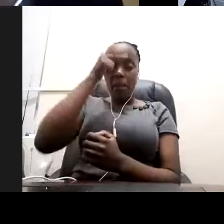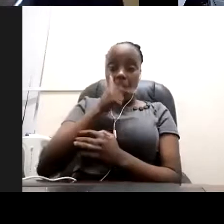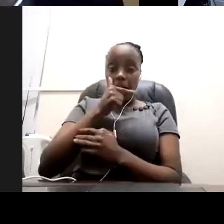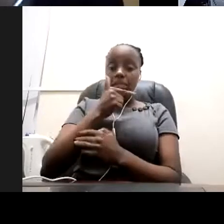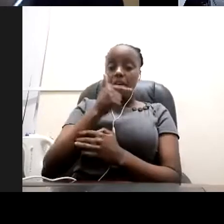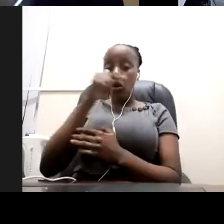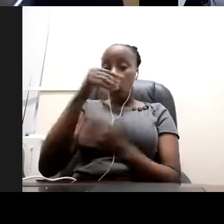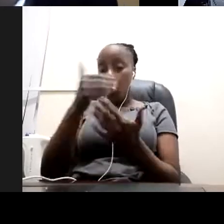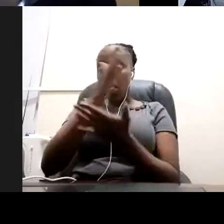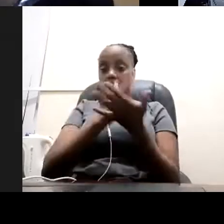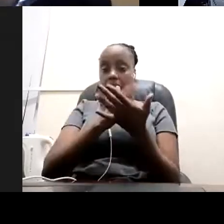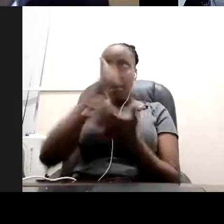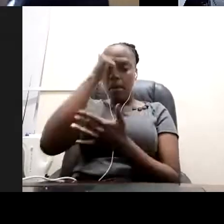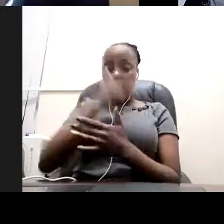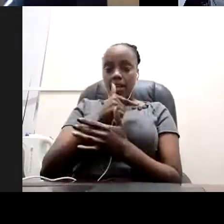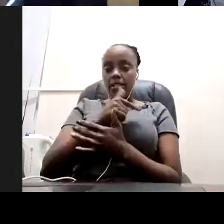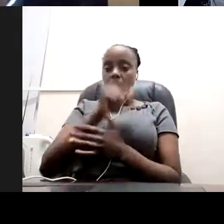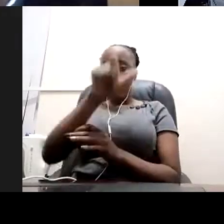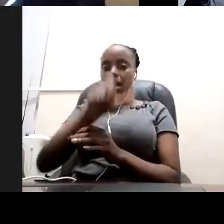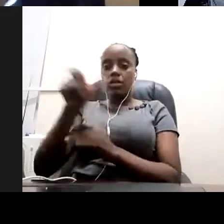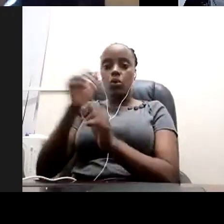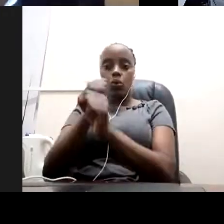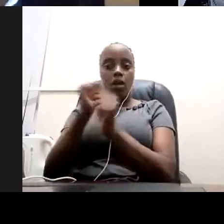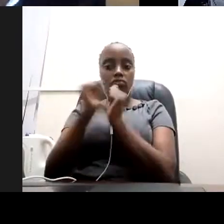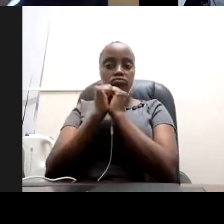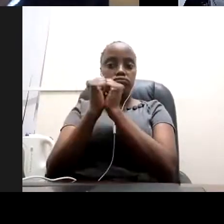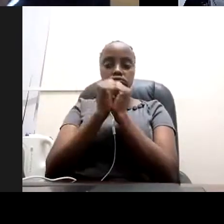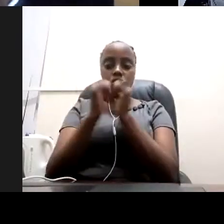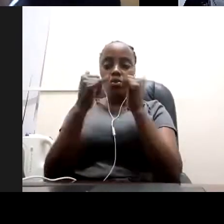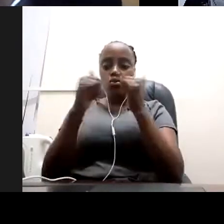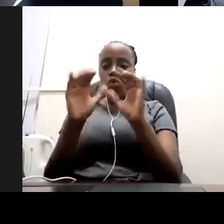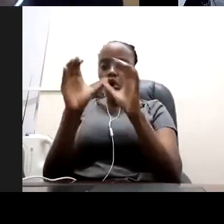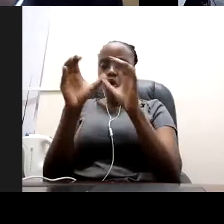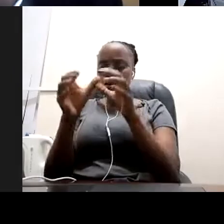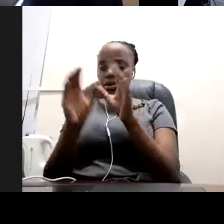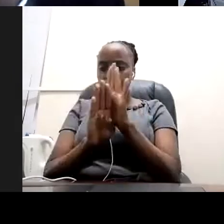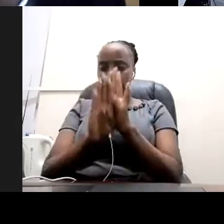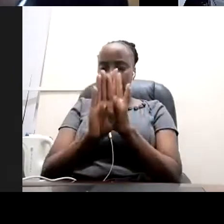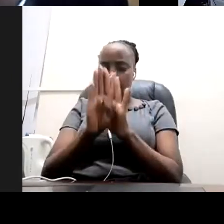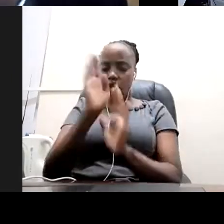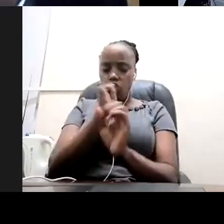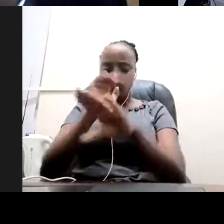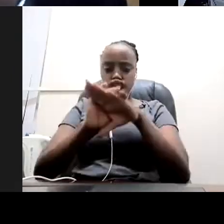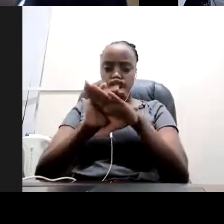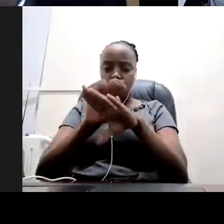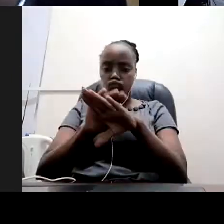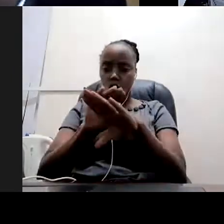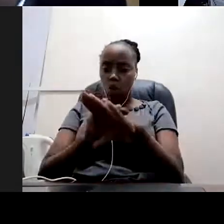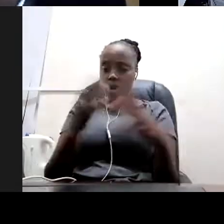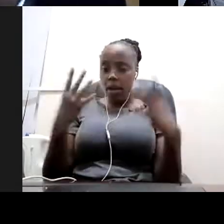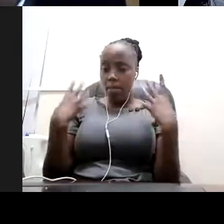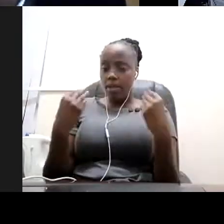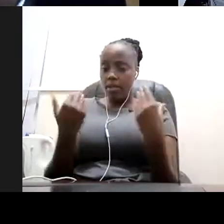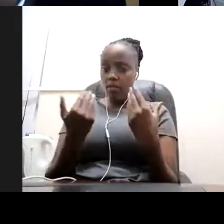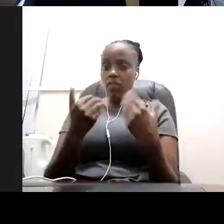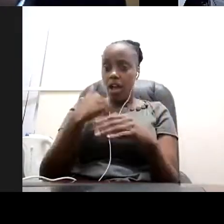sighted, but we need to work together in order to build this community of good practices, in order to exchange good